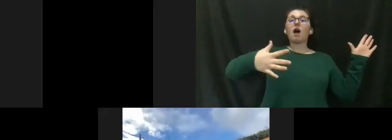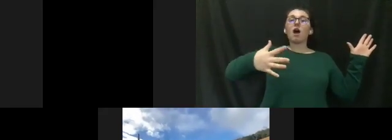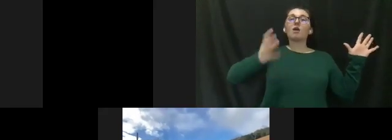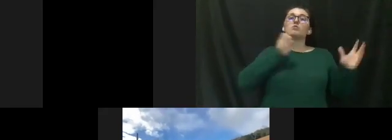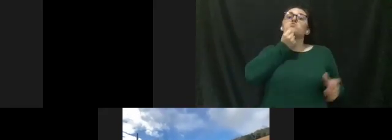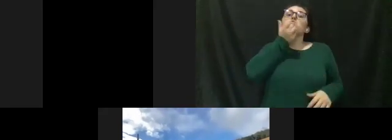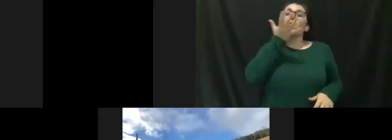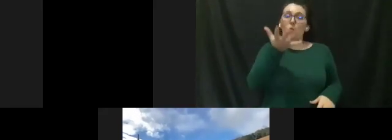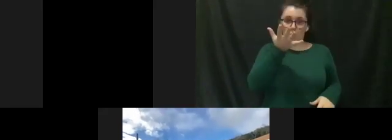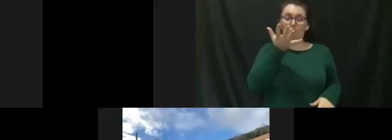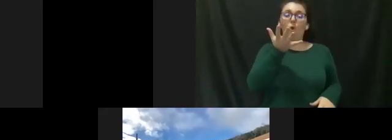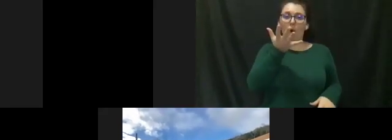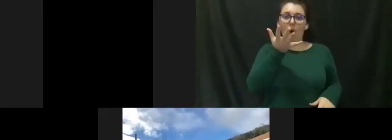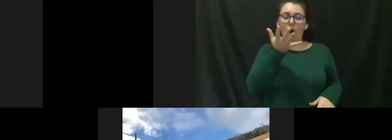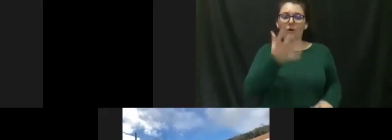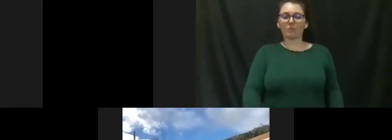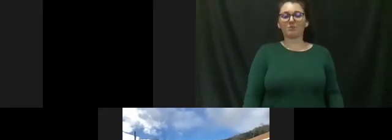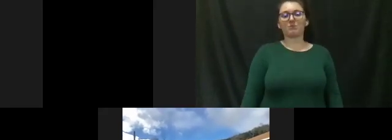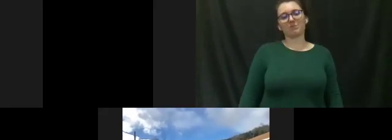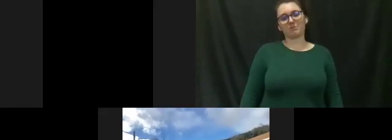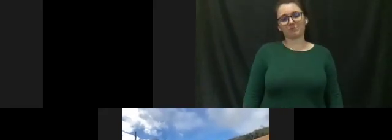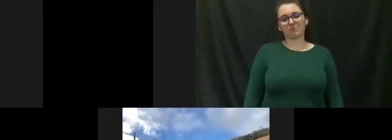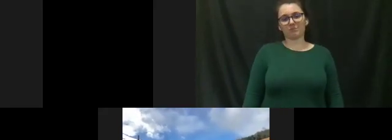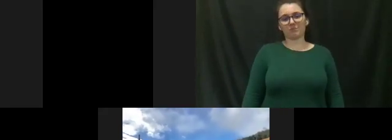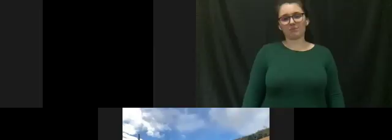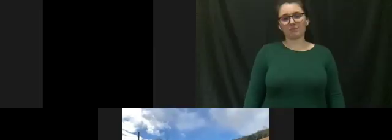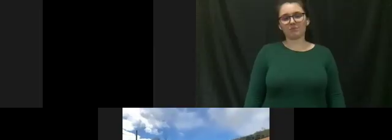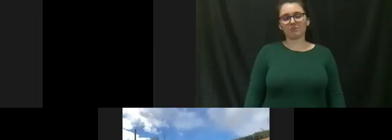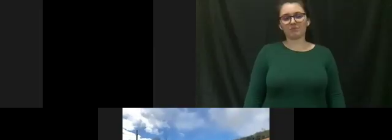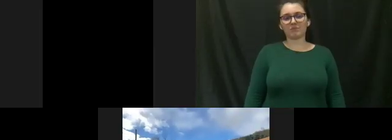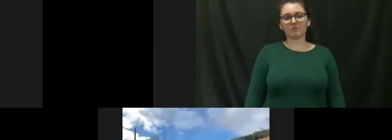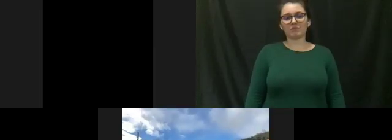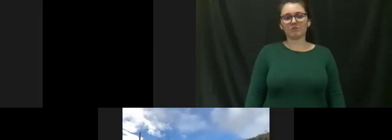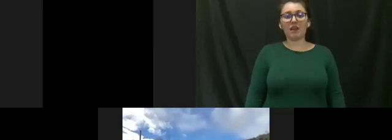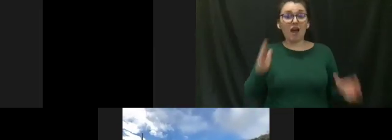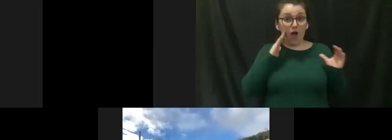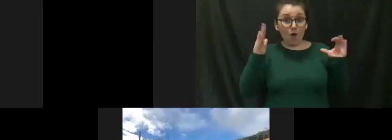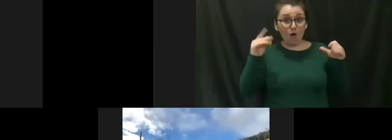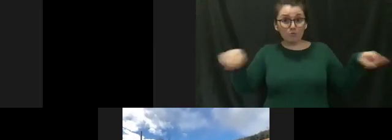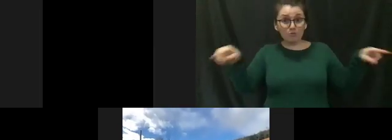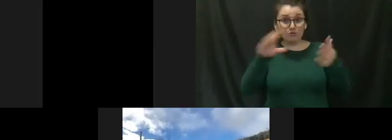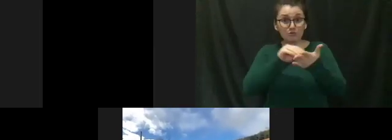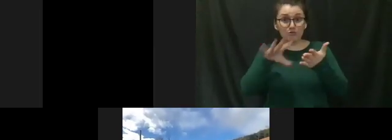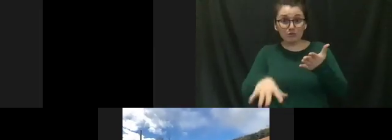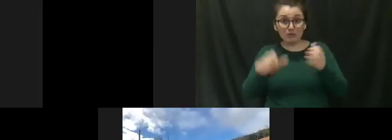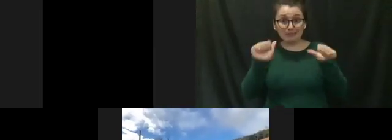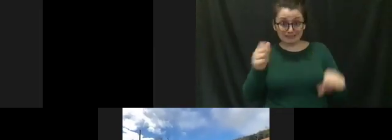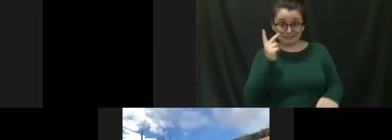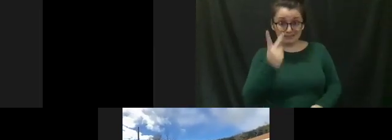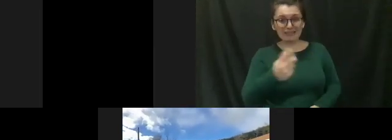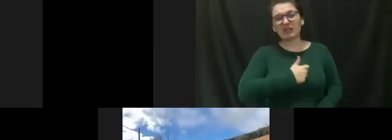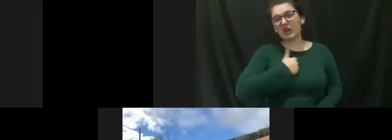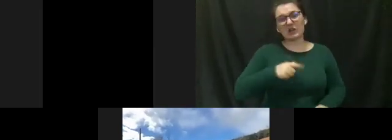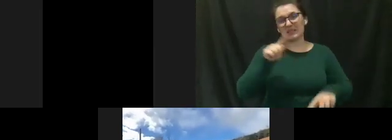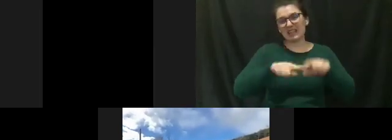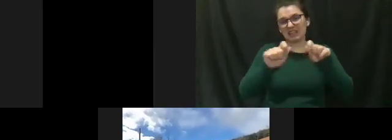get to them, so they'll warm up even faster. Oh, you guys, I hope you can see that. I'm so sorry I can't zoom for you. You're just going to